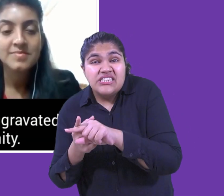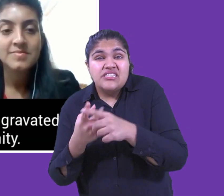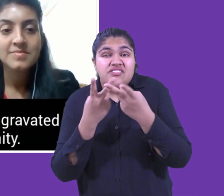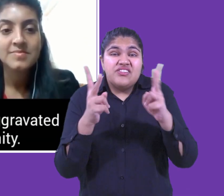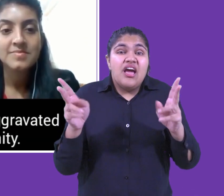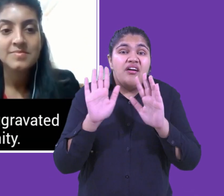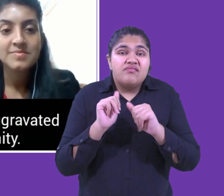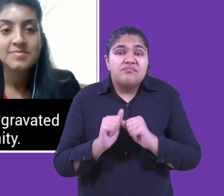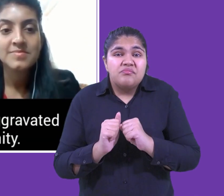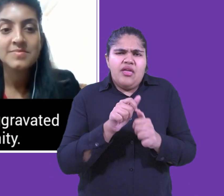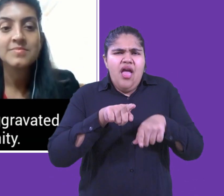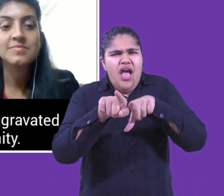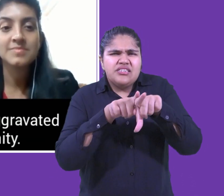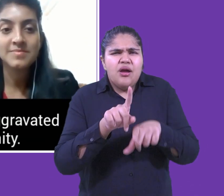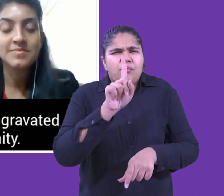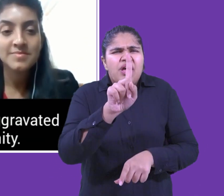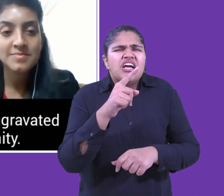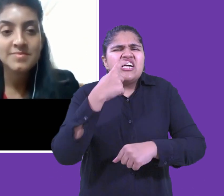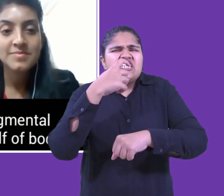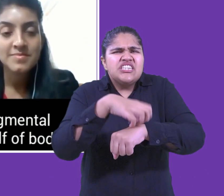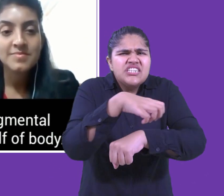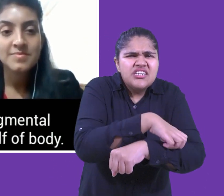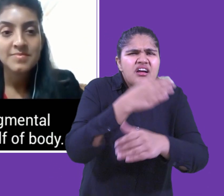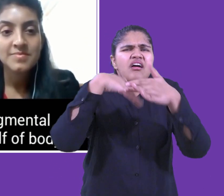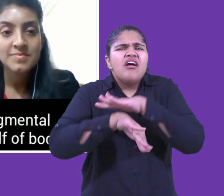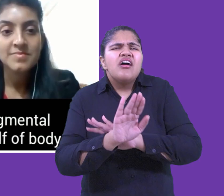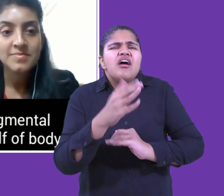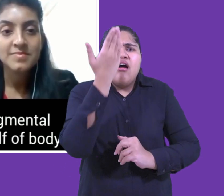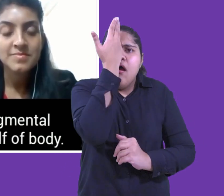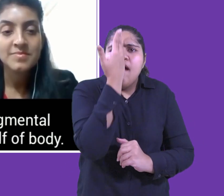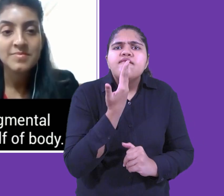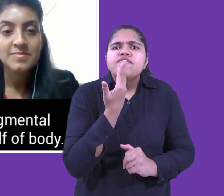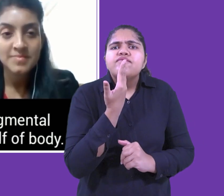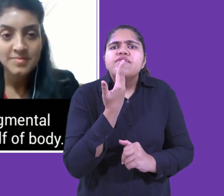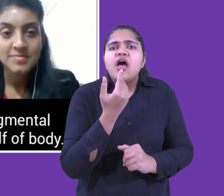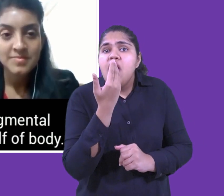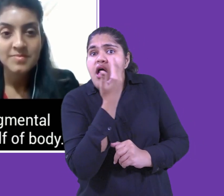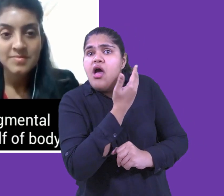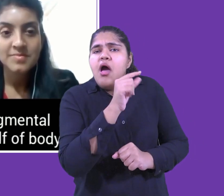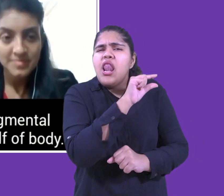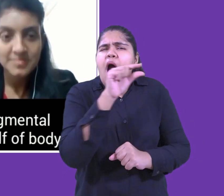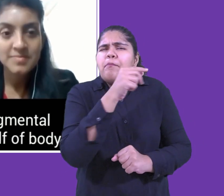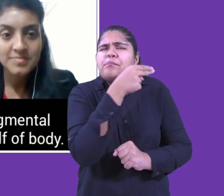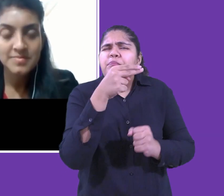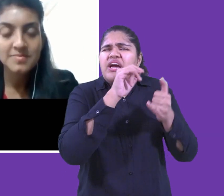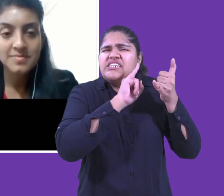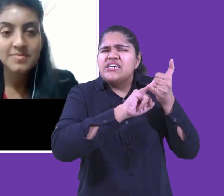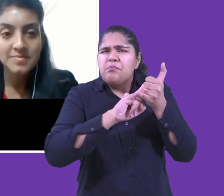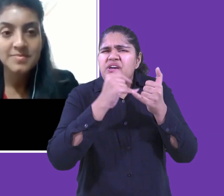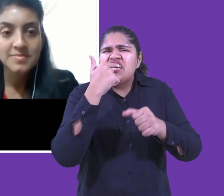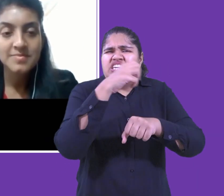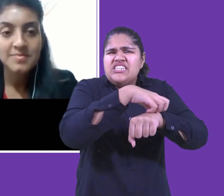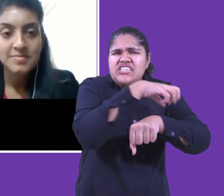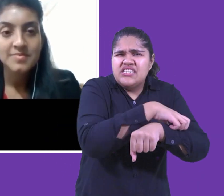aggravated because of the actual autoimmunity. Like for example, if you take a mucosal vitiligo, some takes the segmental vitiligo, which affect only the half of the body or half of the